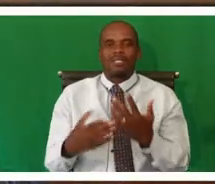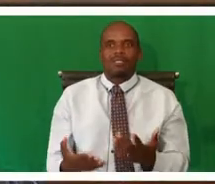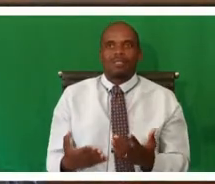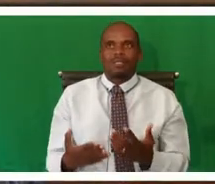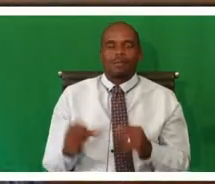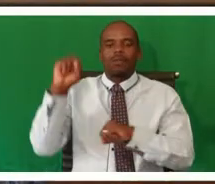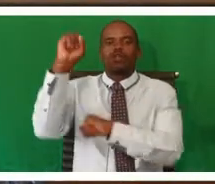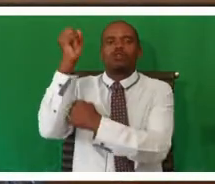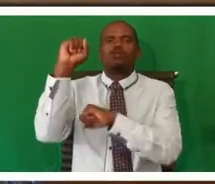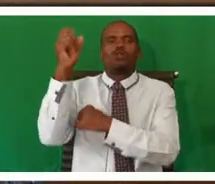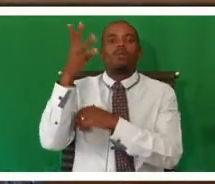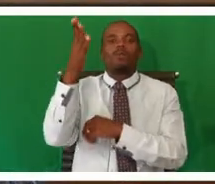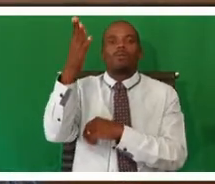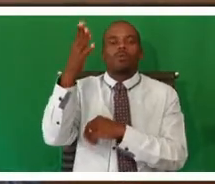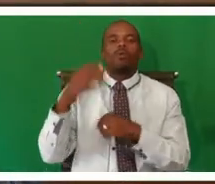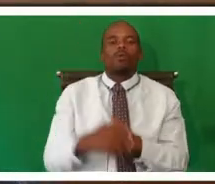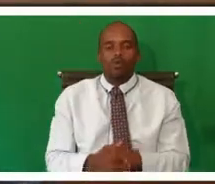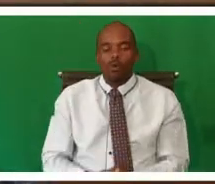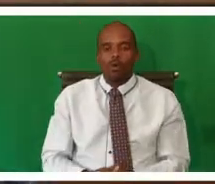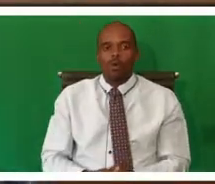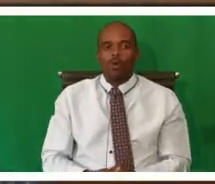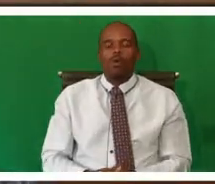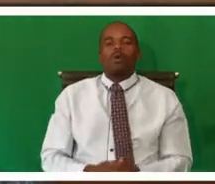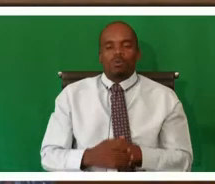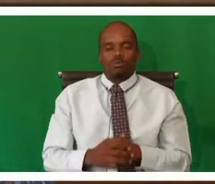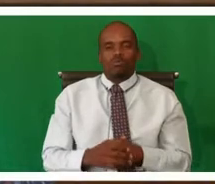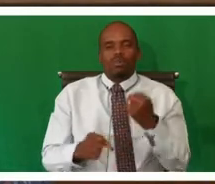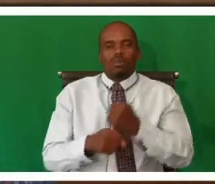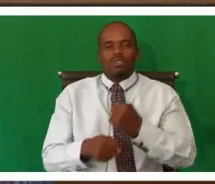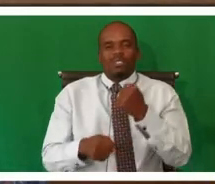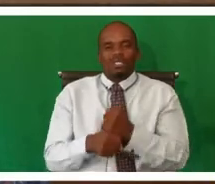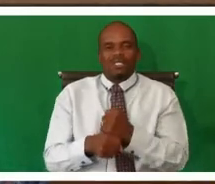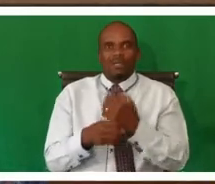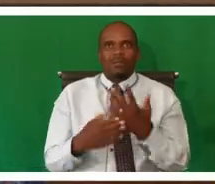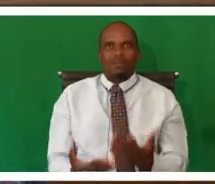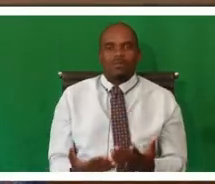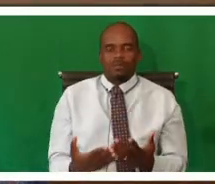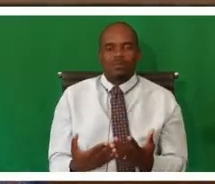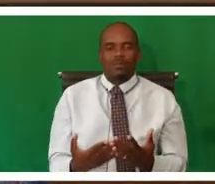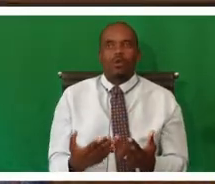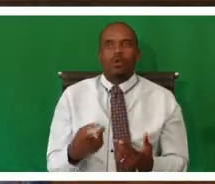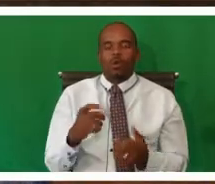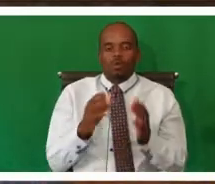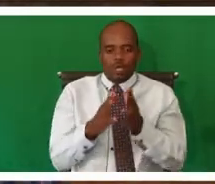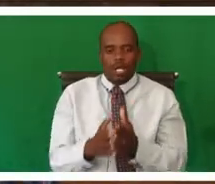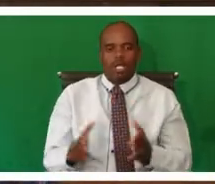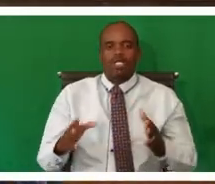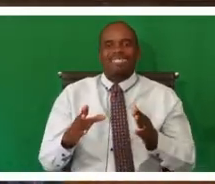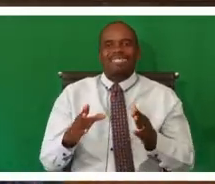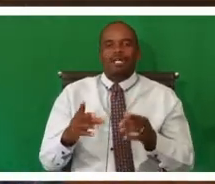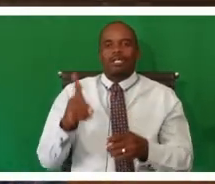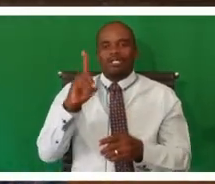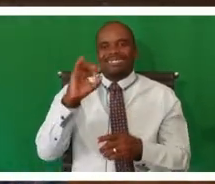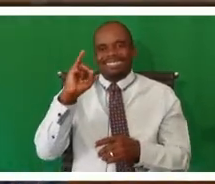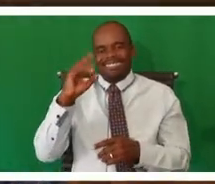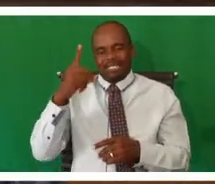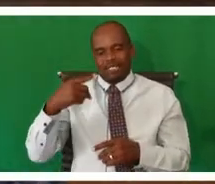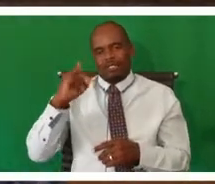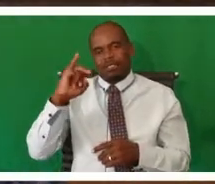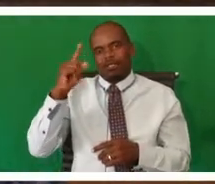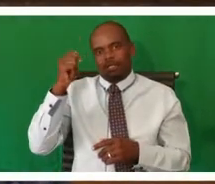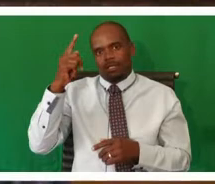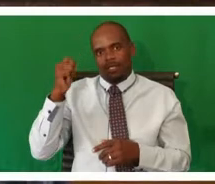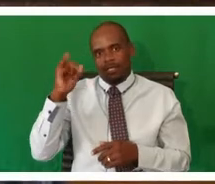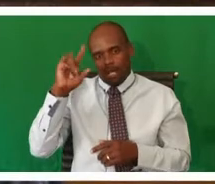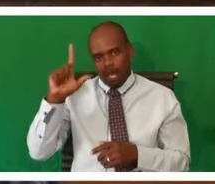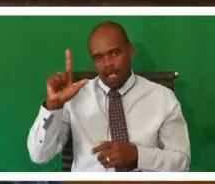the Botshabelo Digital Hub, is ongoing. The digital hub is meant to provide training to small and